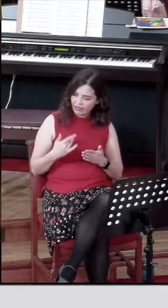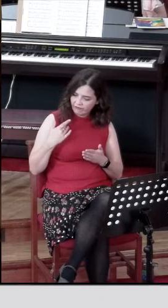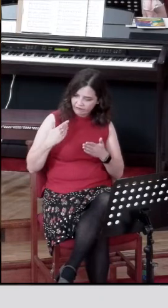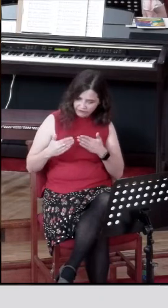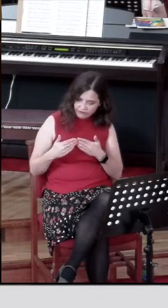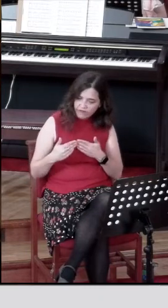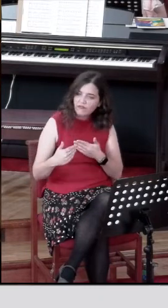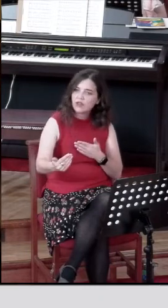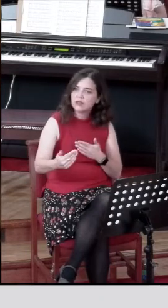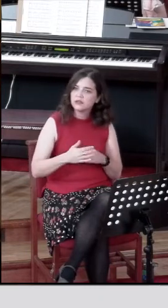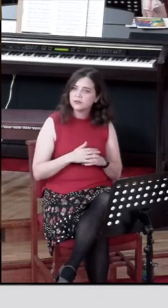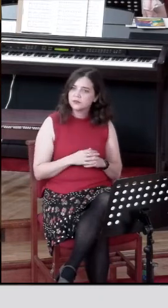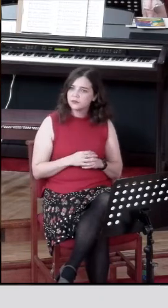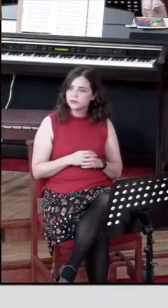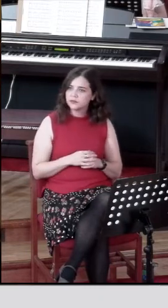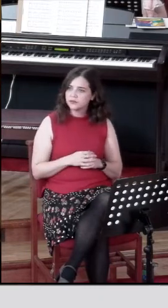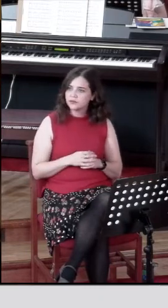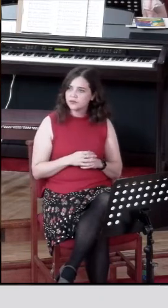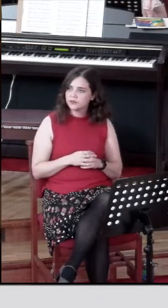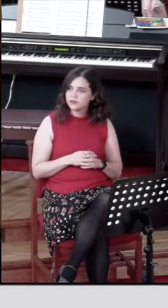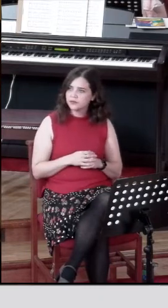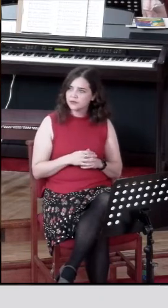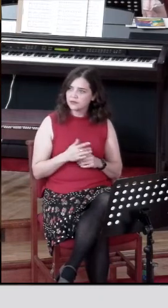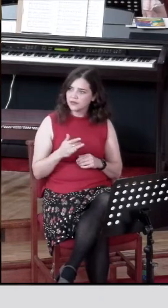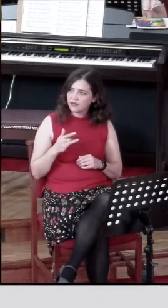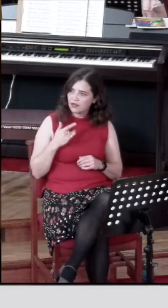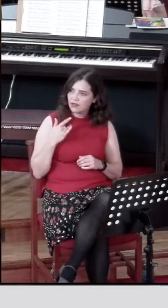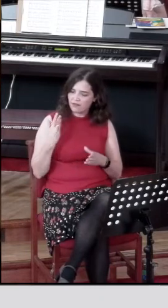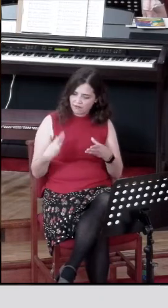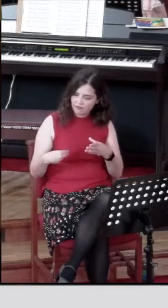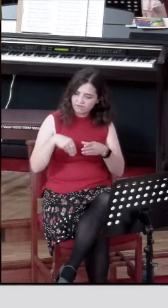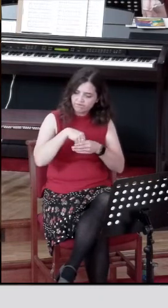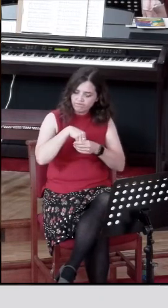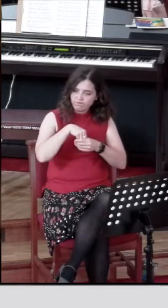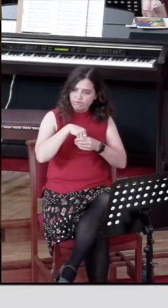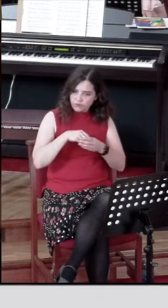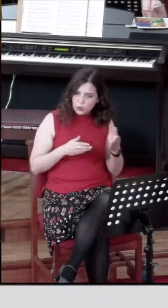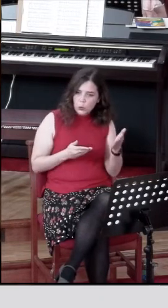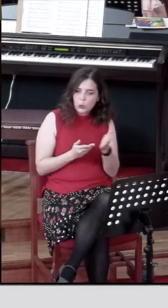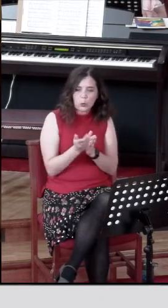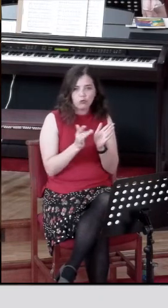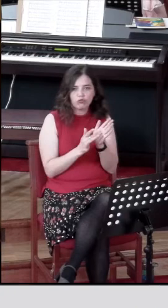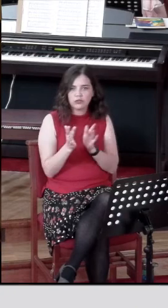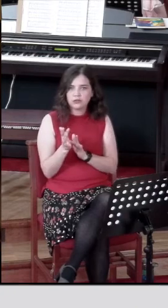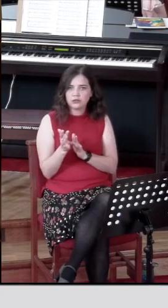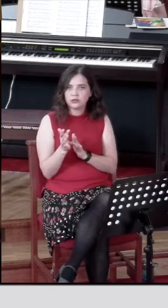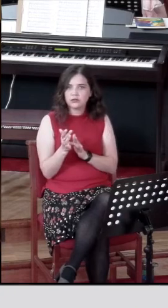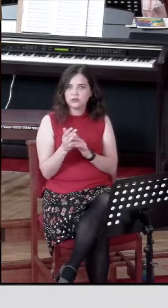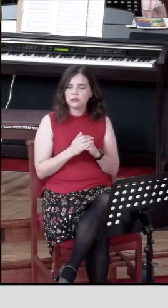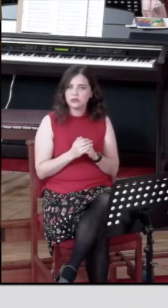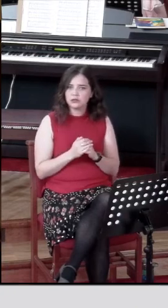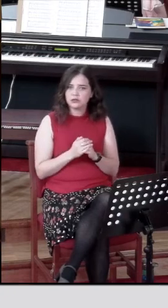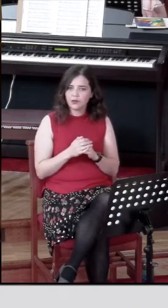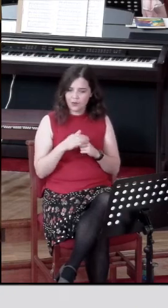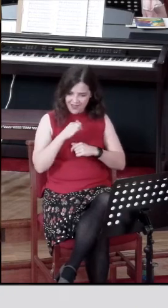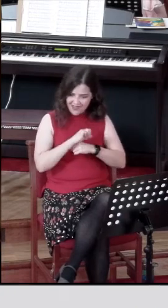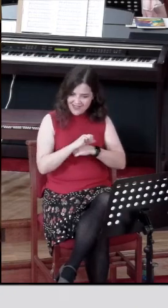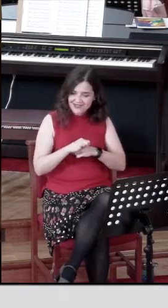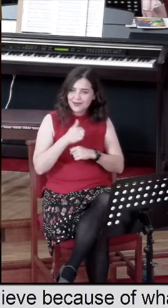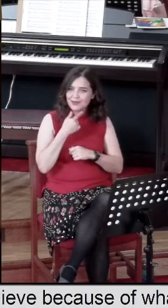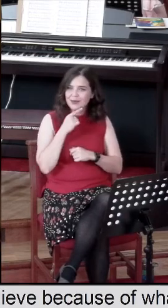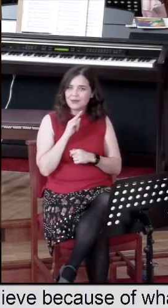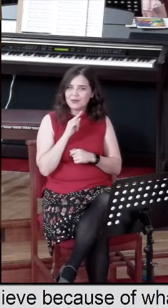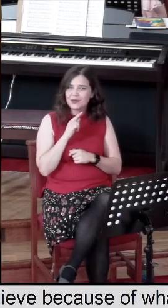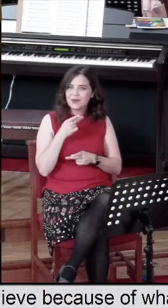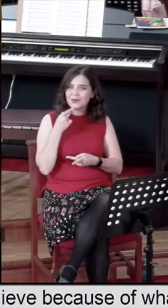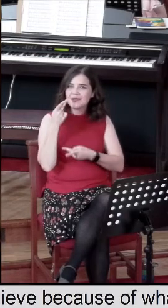now in the life of the risen Christ, because we are Easter people and we sing what